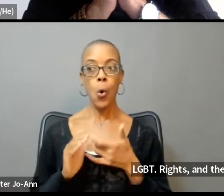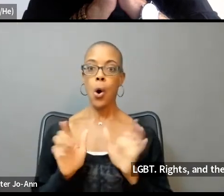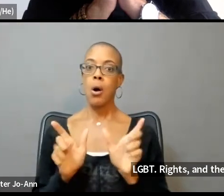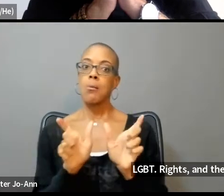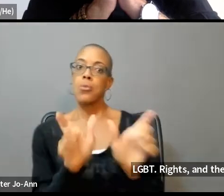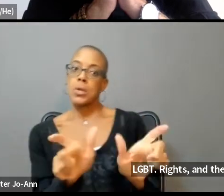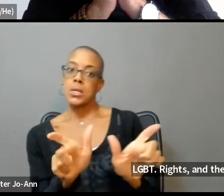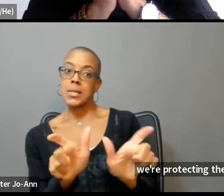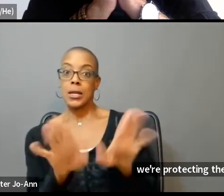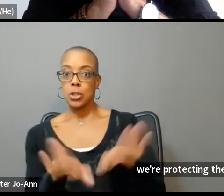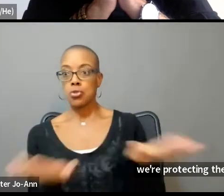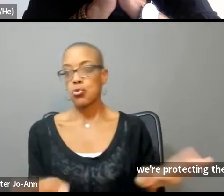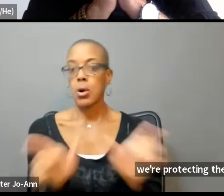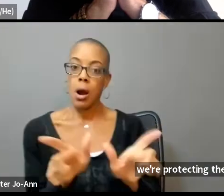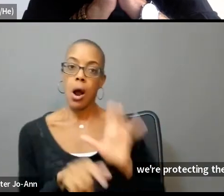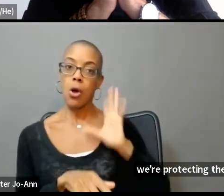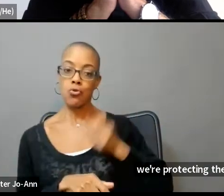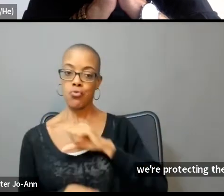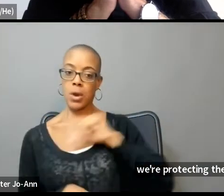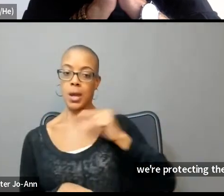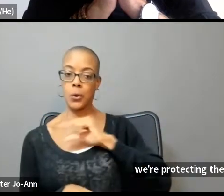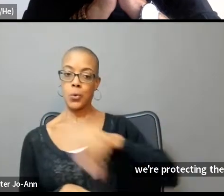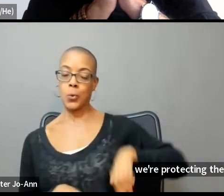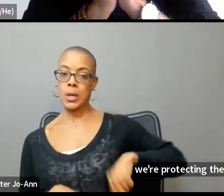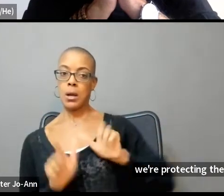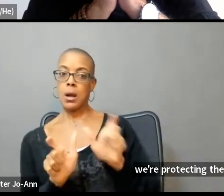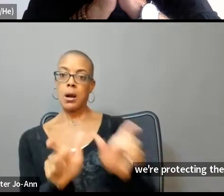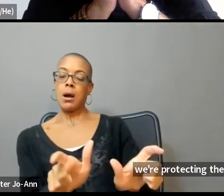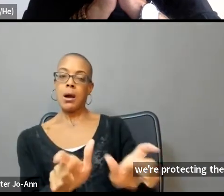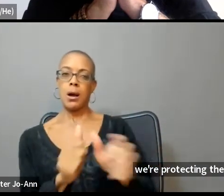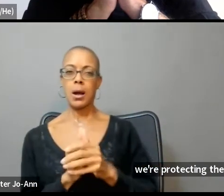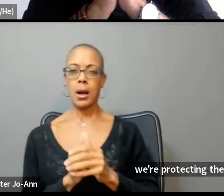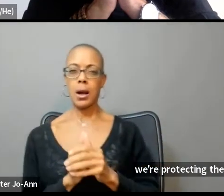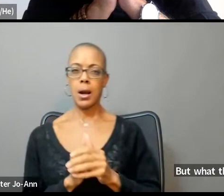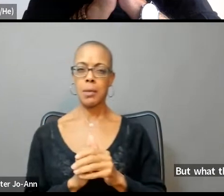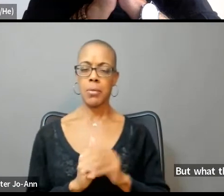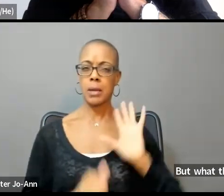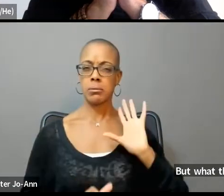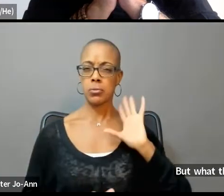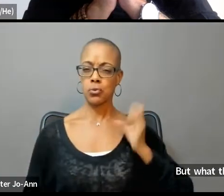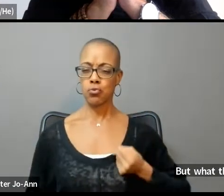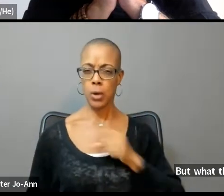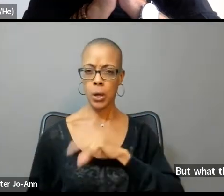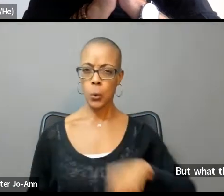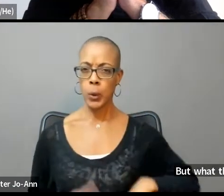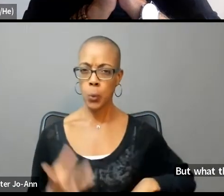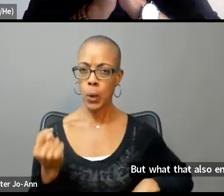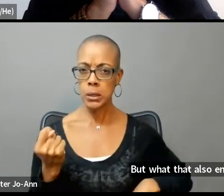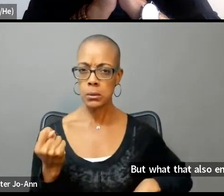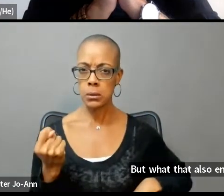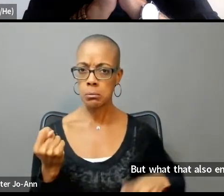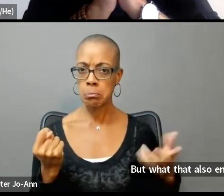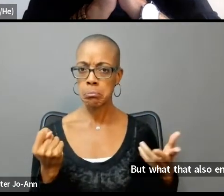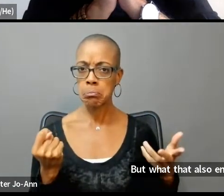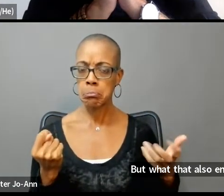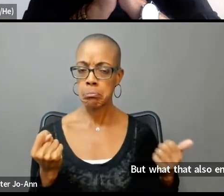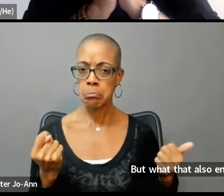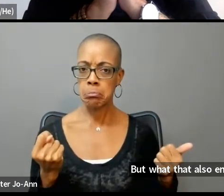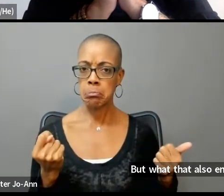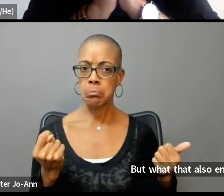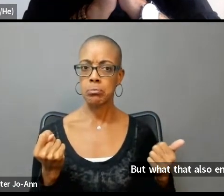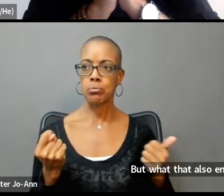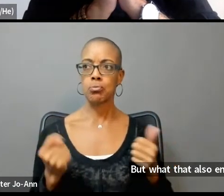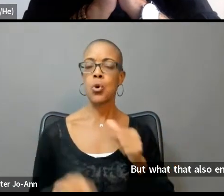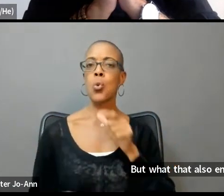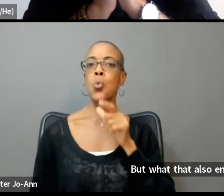But what that also entails is what is a drag queen and who is, who's